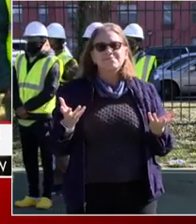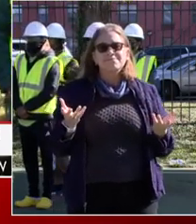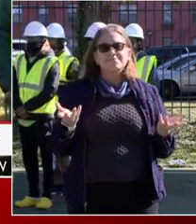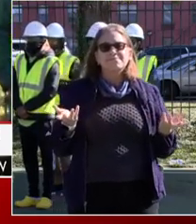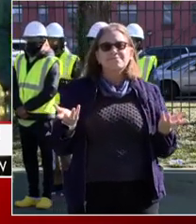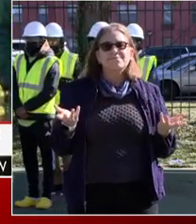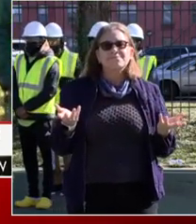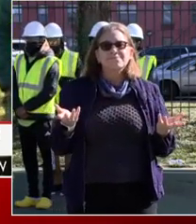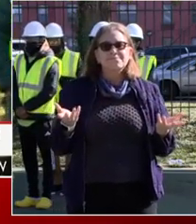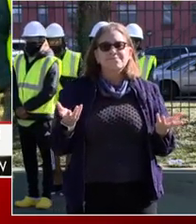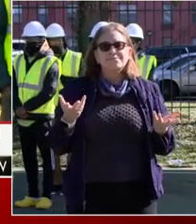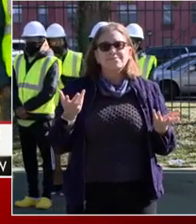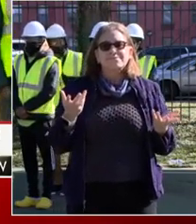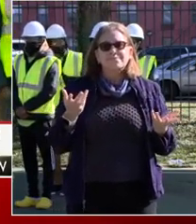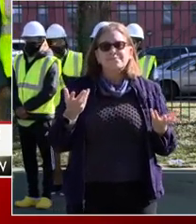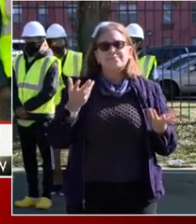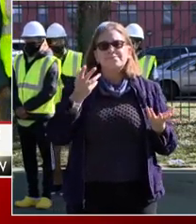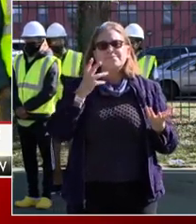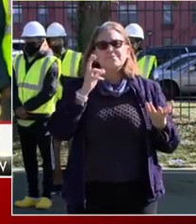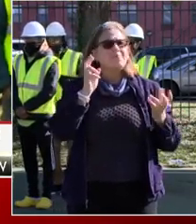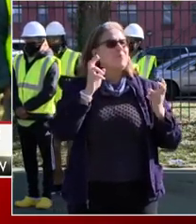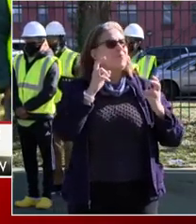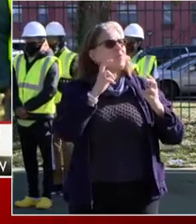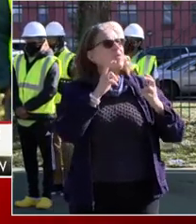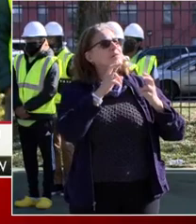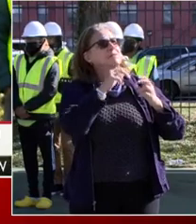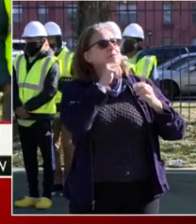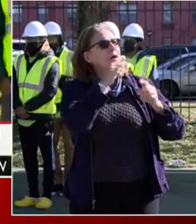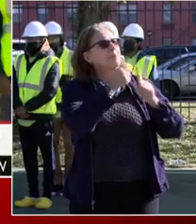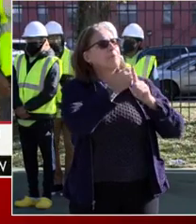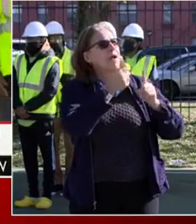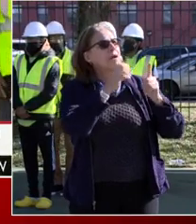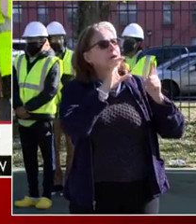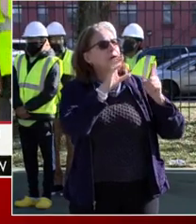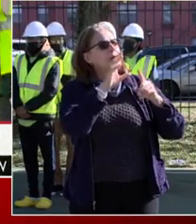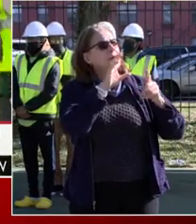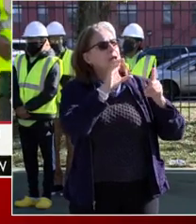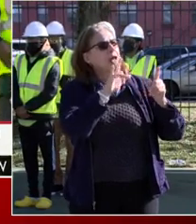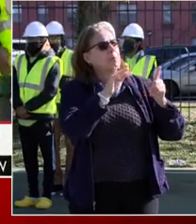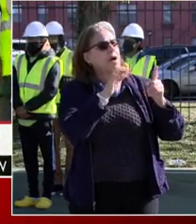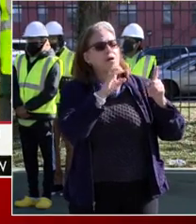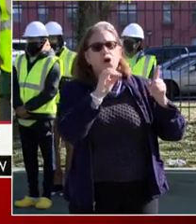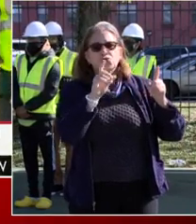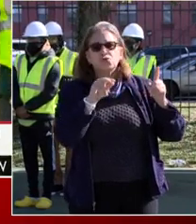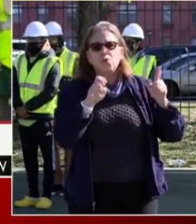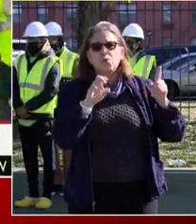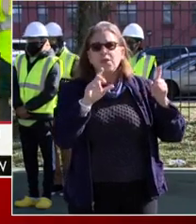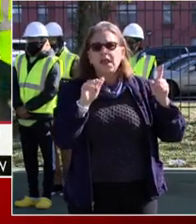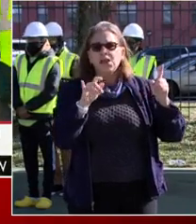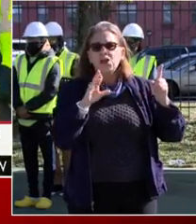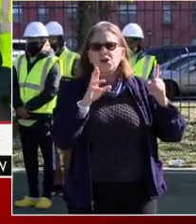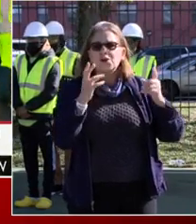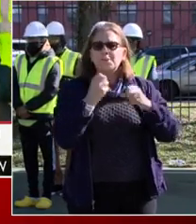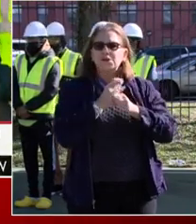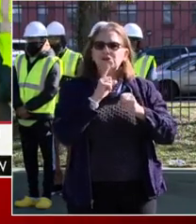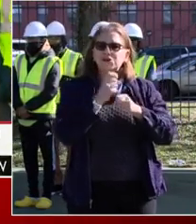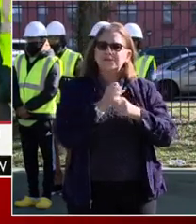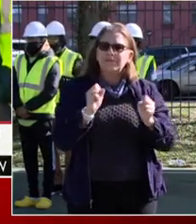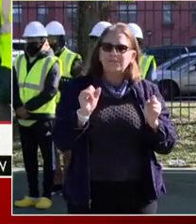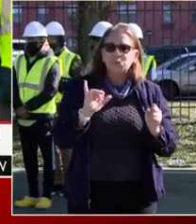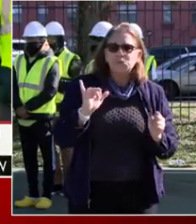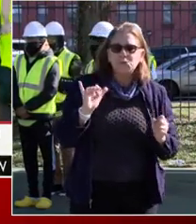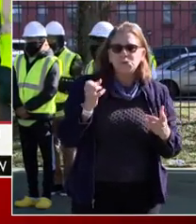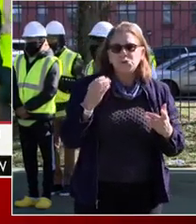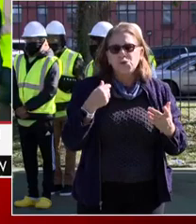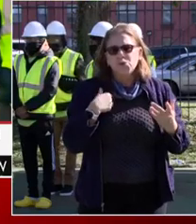always looking at that. So some of our buildings, and Tommy may have be able to tick these off quicker than I do, they'll be net neutral,